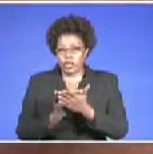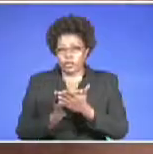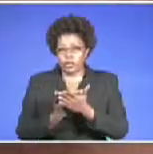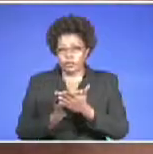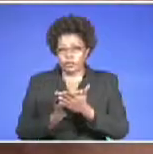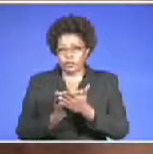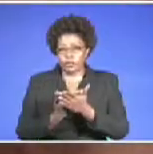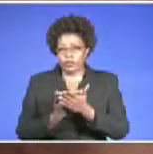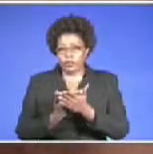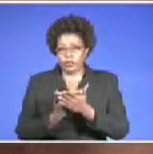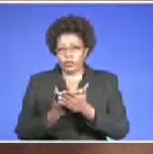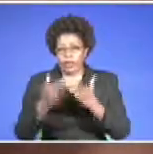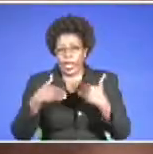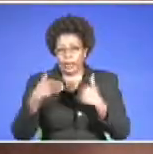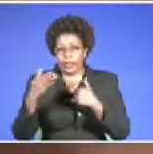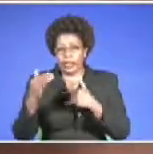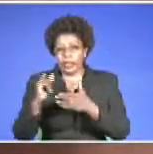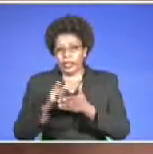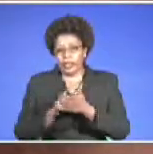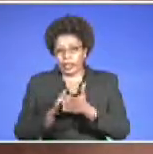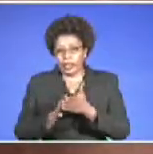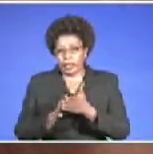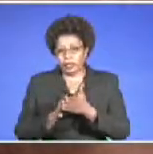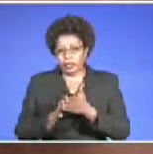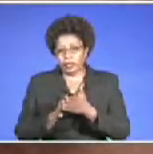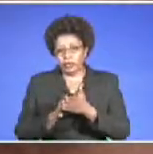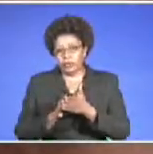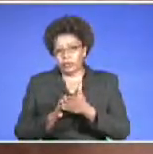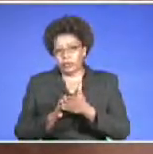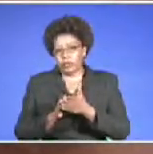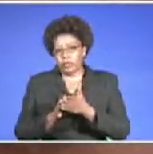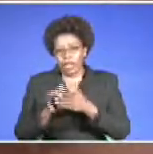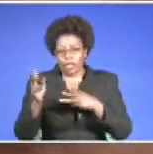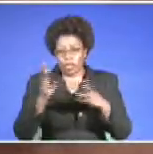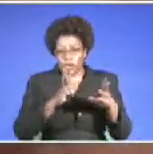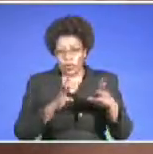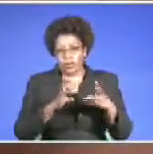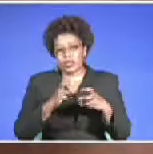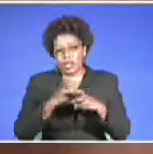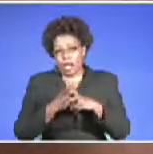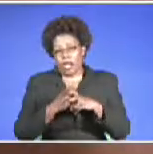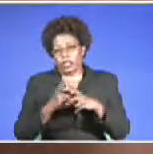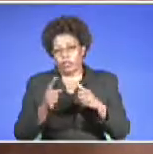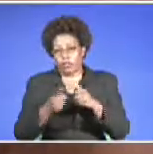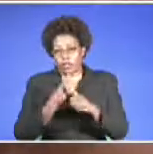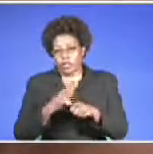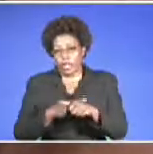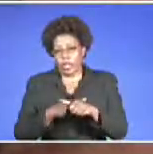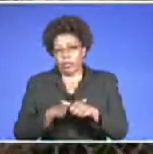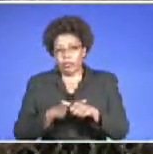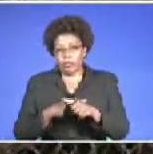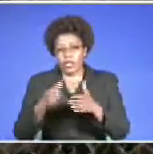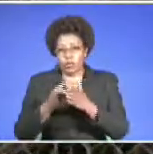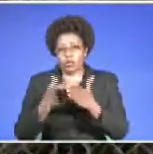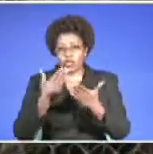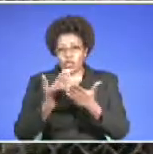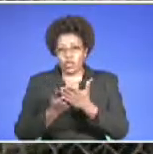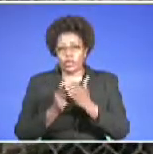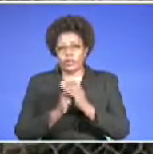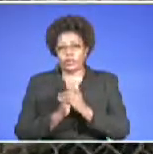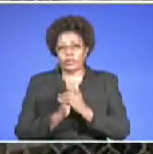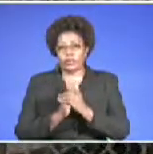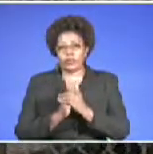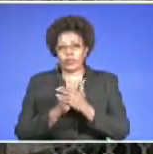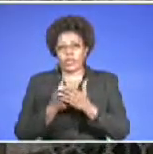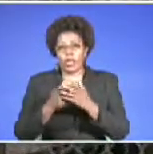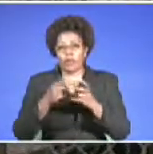Glad I got the win. There was a little complication with the first round, but other than that, it was a good track meet. Now, despite some good